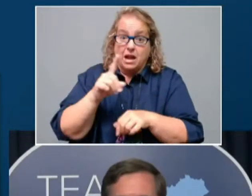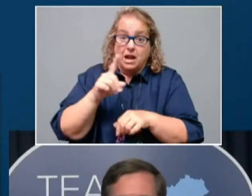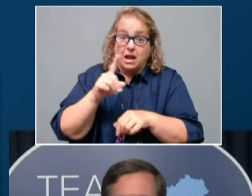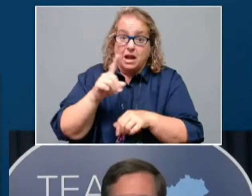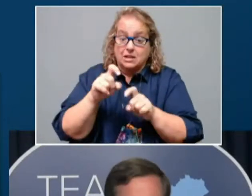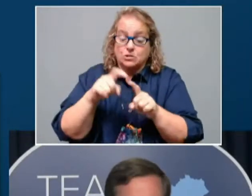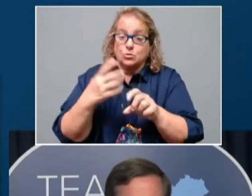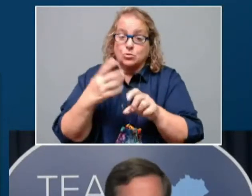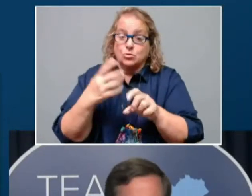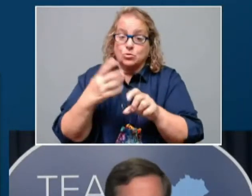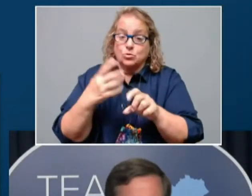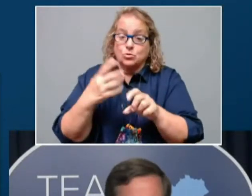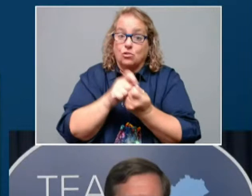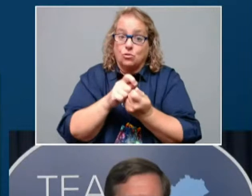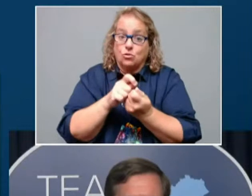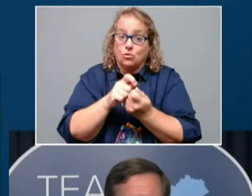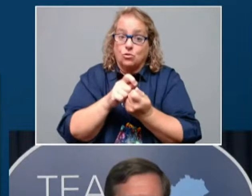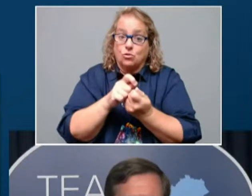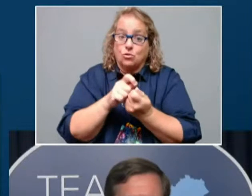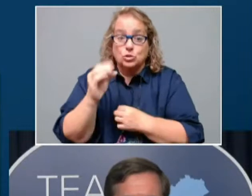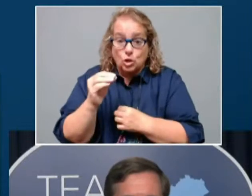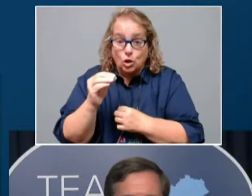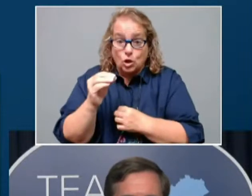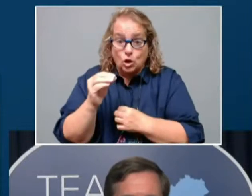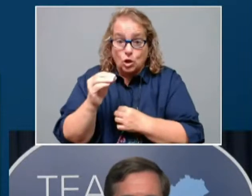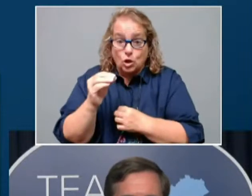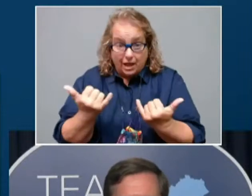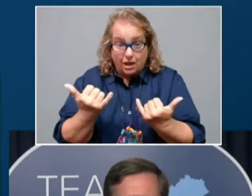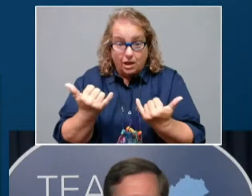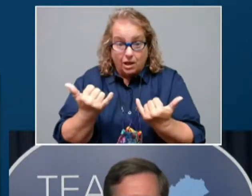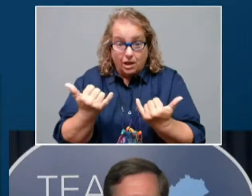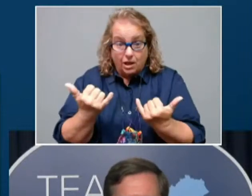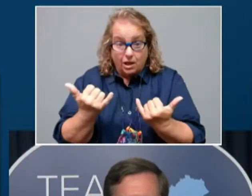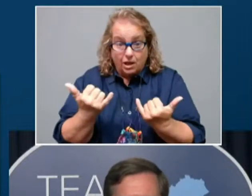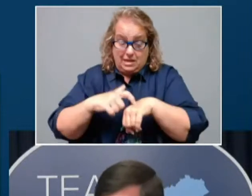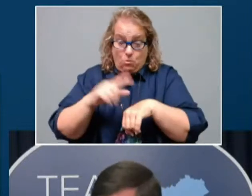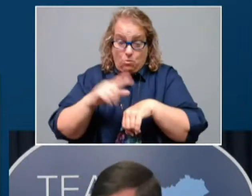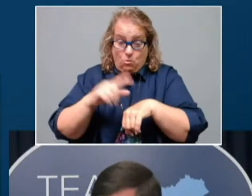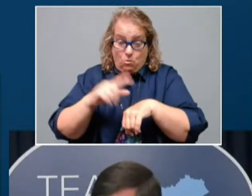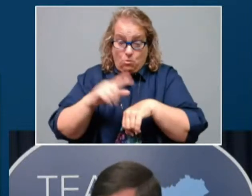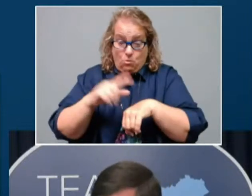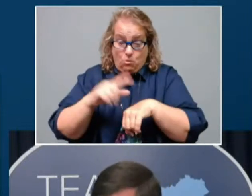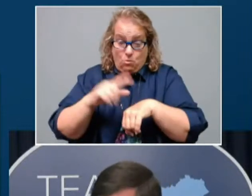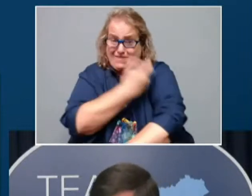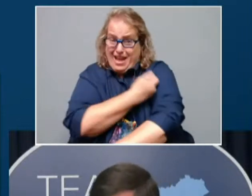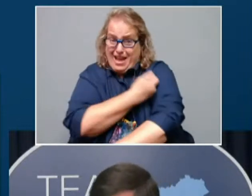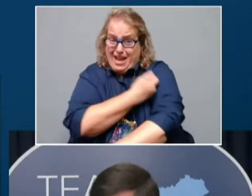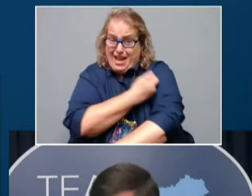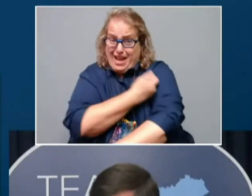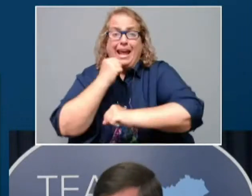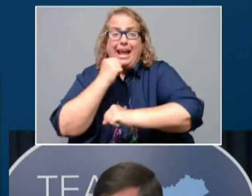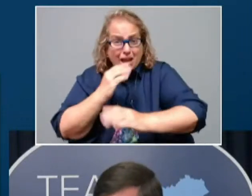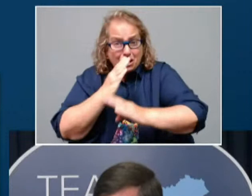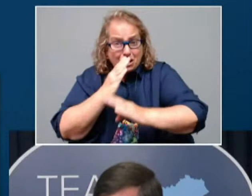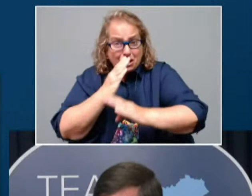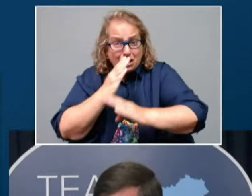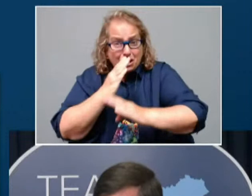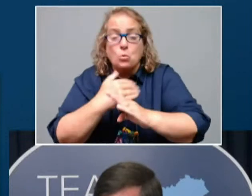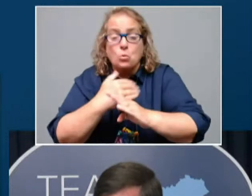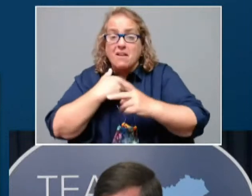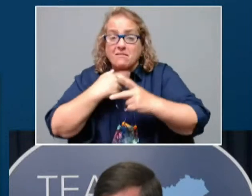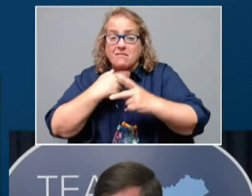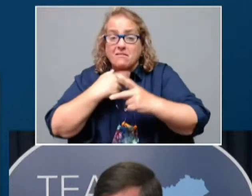one. So here we are at a time when we have vaccines, when we know that masks work, with our third